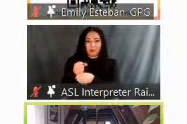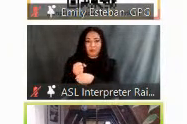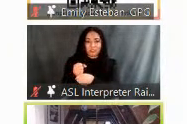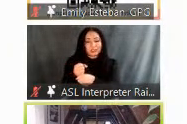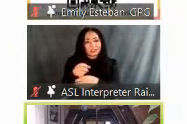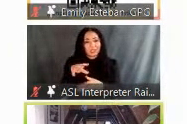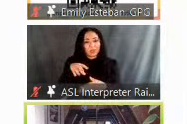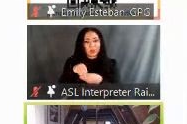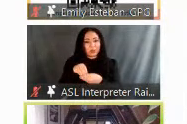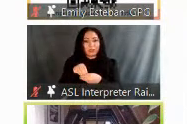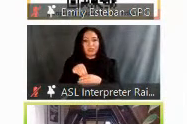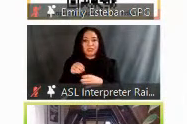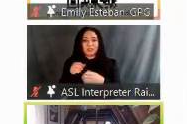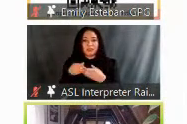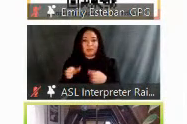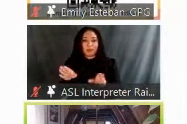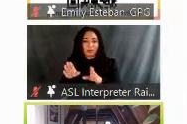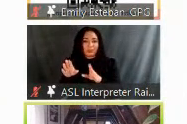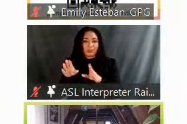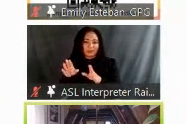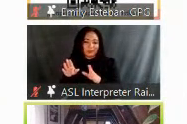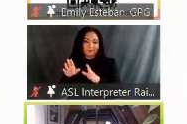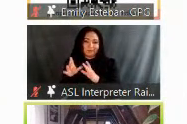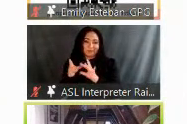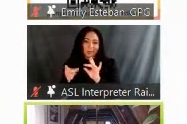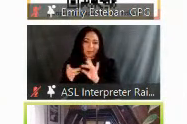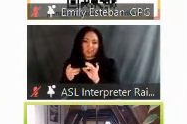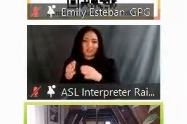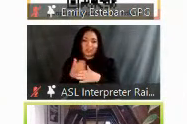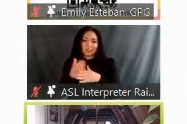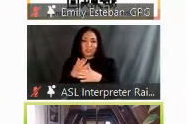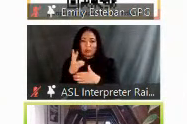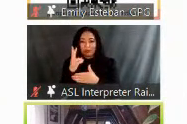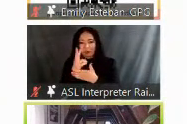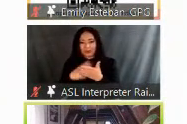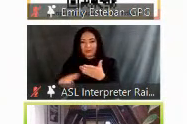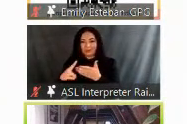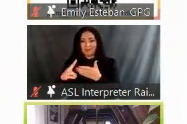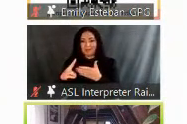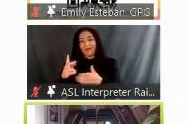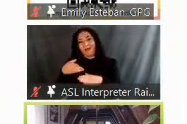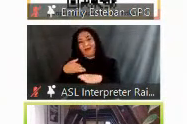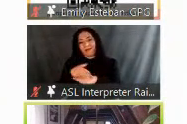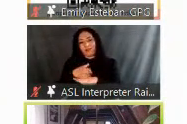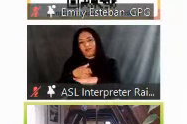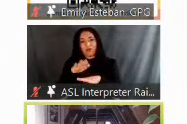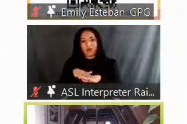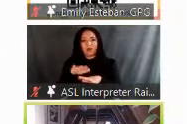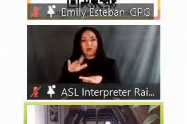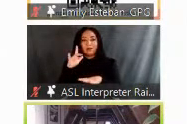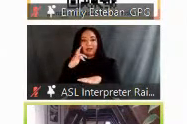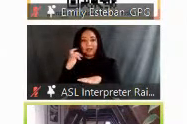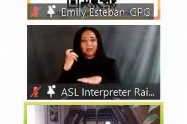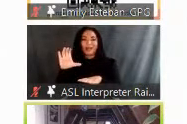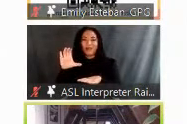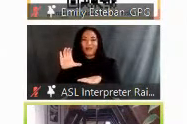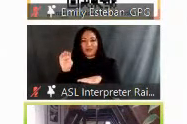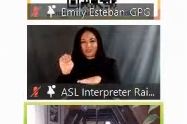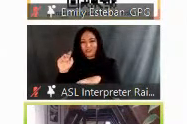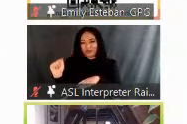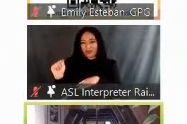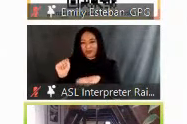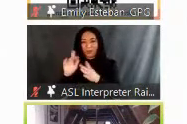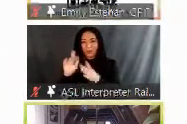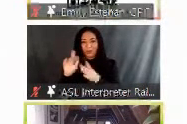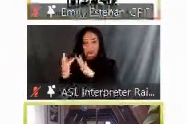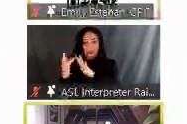comments, are shared 2 weeks after each workgroup meeting on the California Educators Together website. We encourage you to check that website